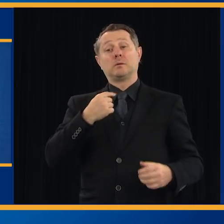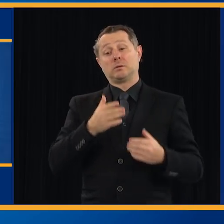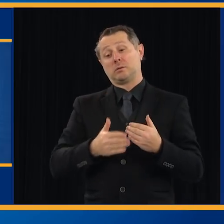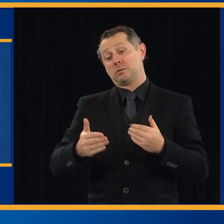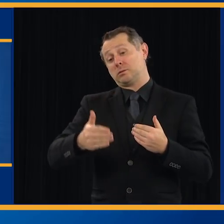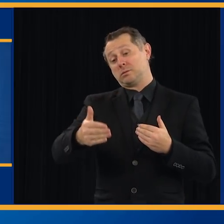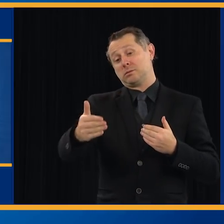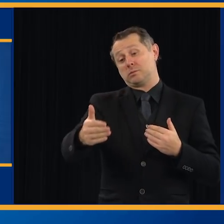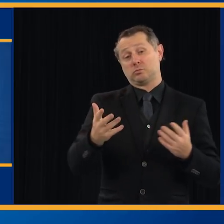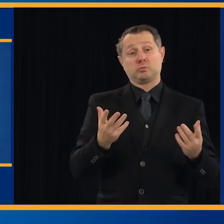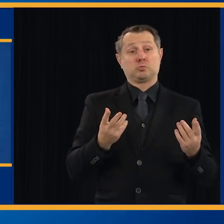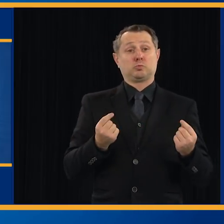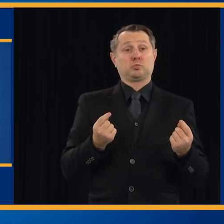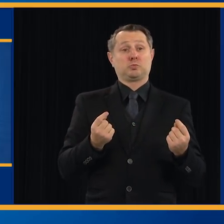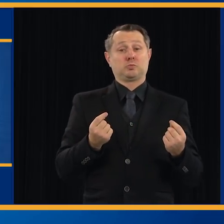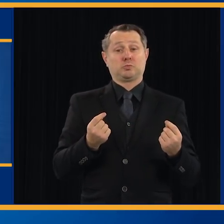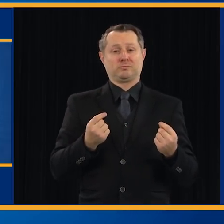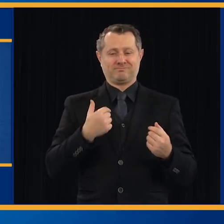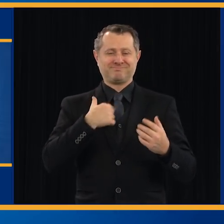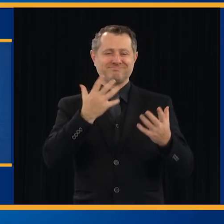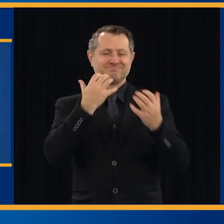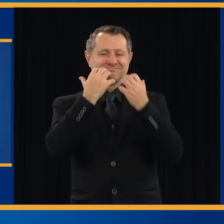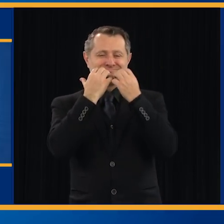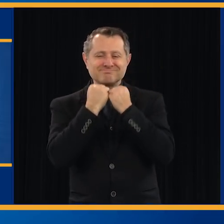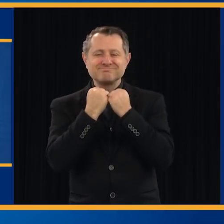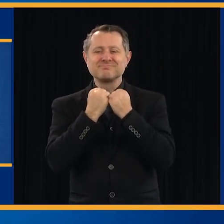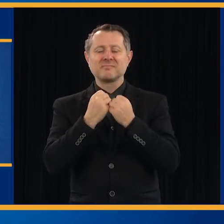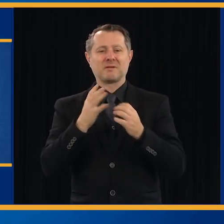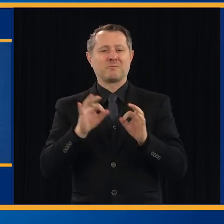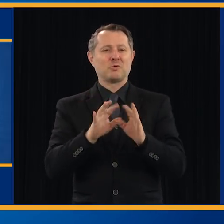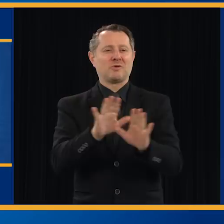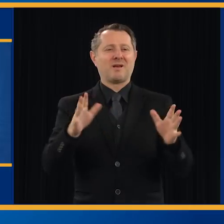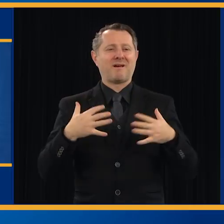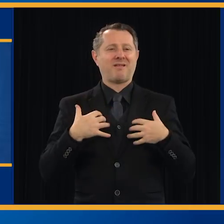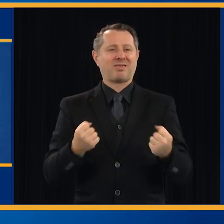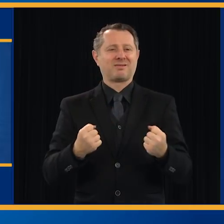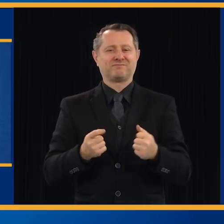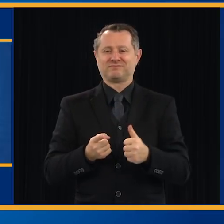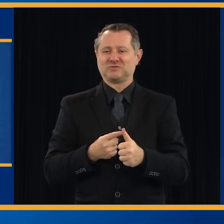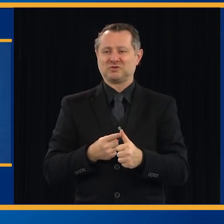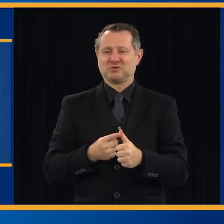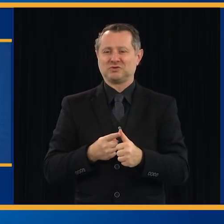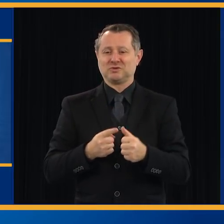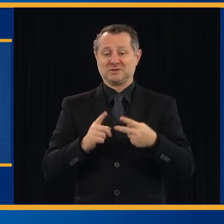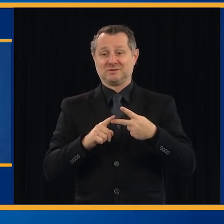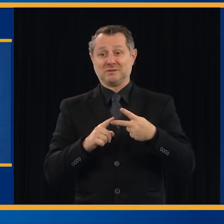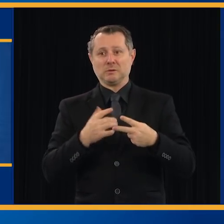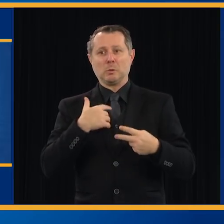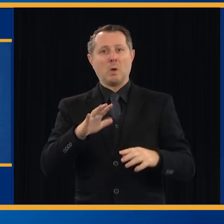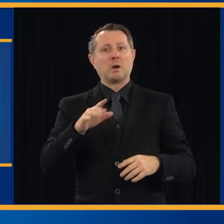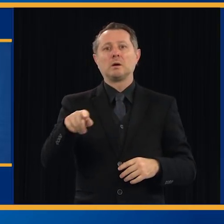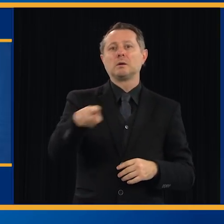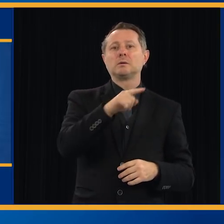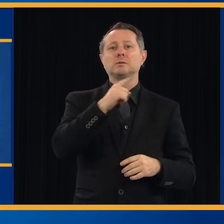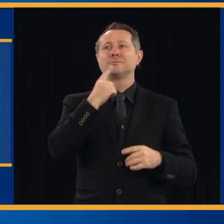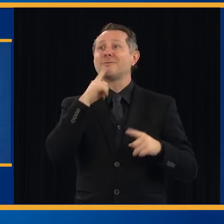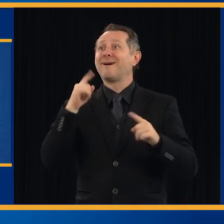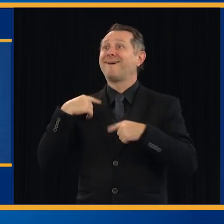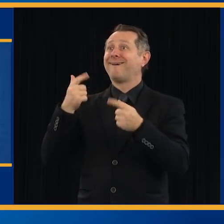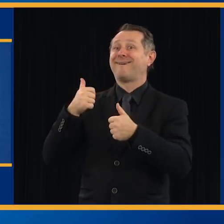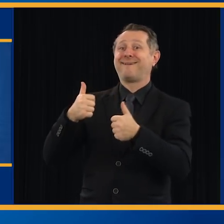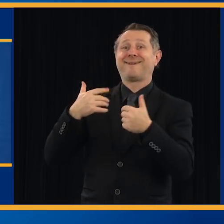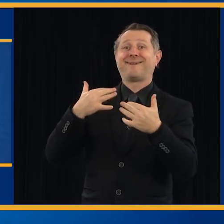phase, first, do no harm. Don't jeopardize what you've already accomplished